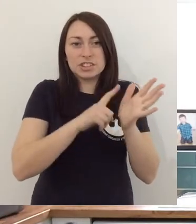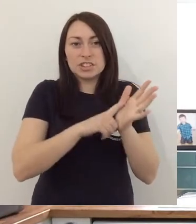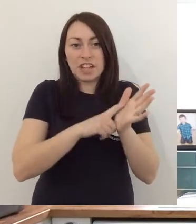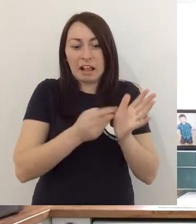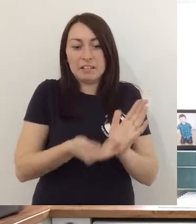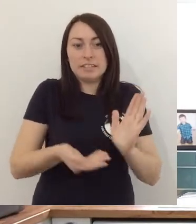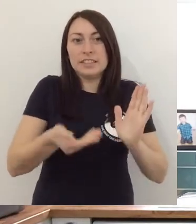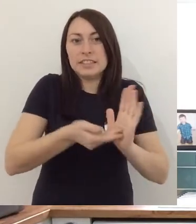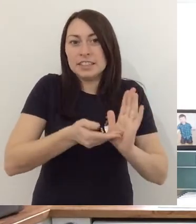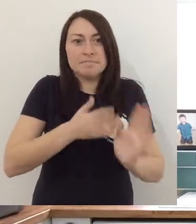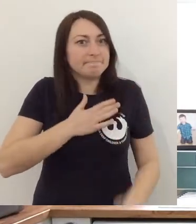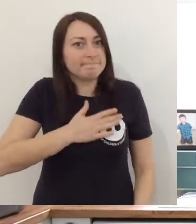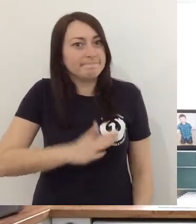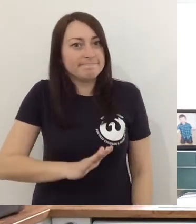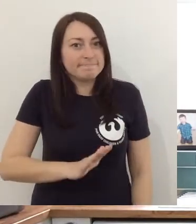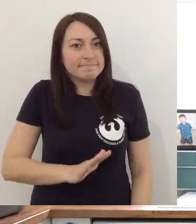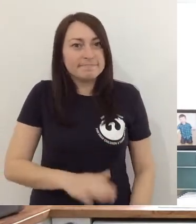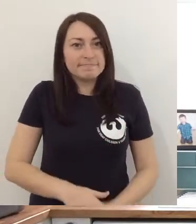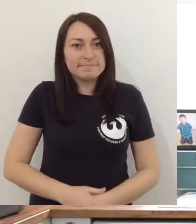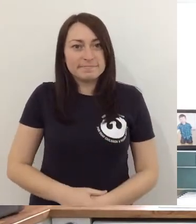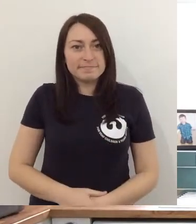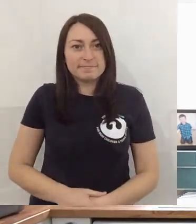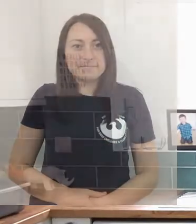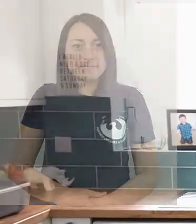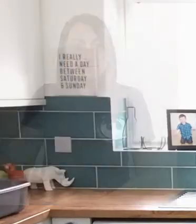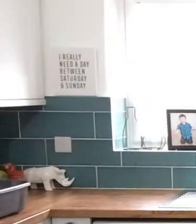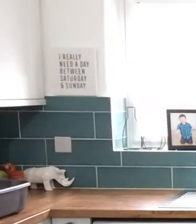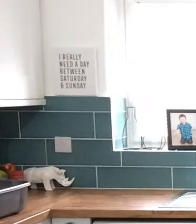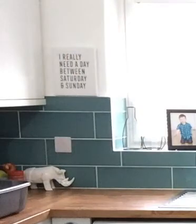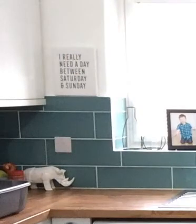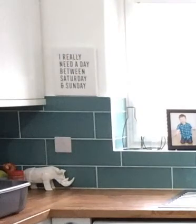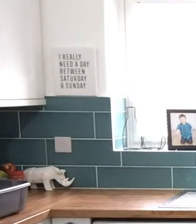Just be careful not to get the shell in there.